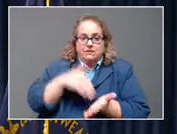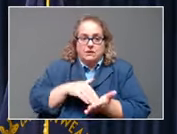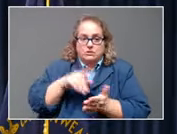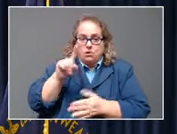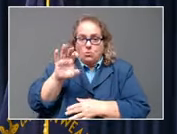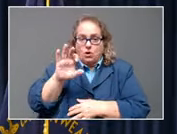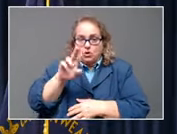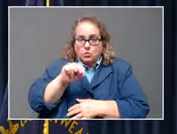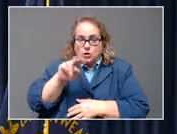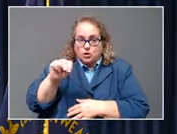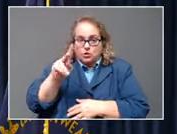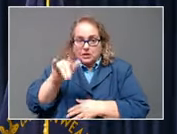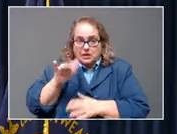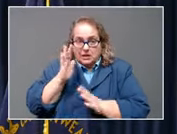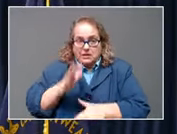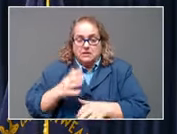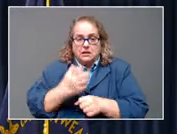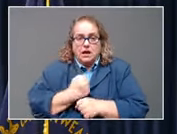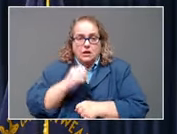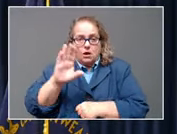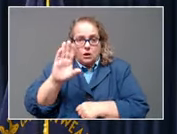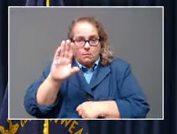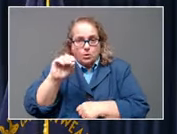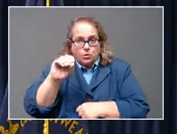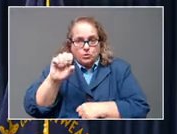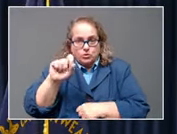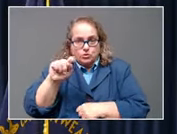16,122 Kentuckians got their booster.